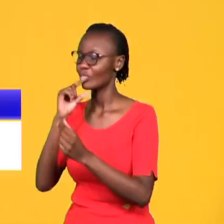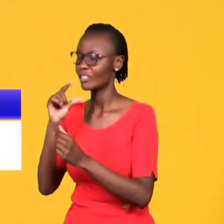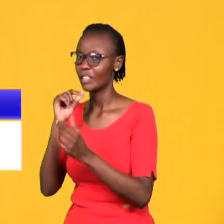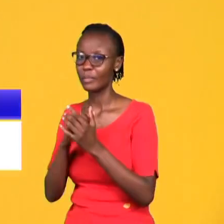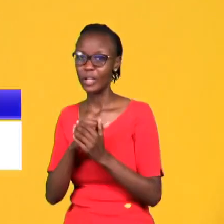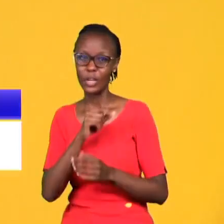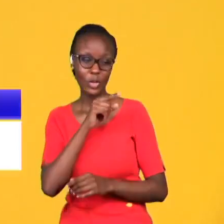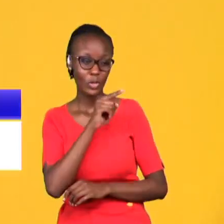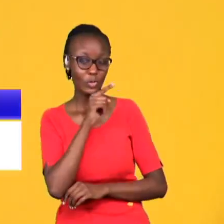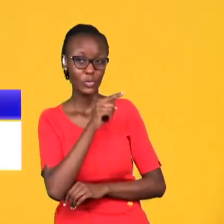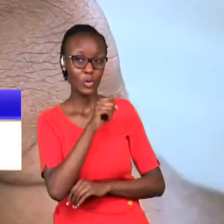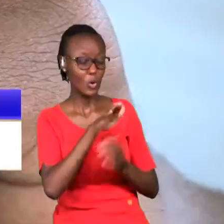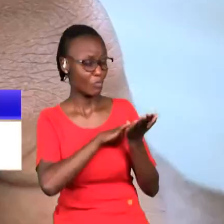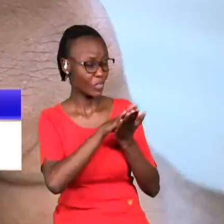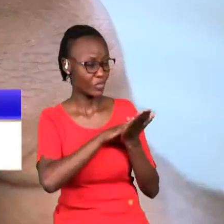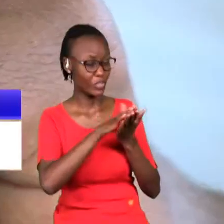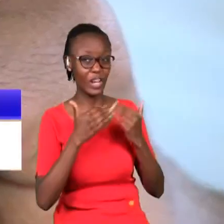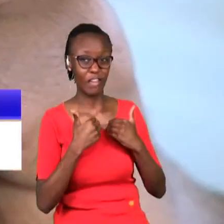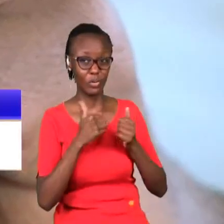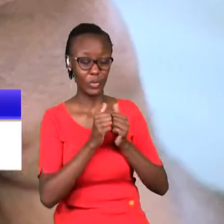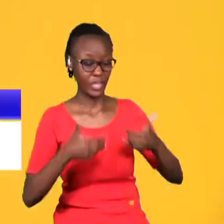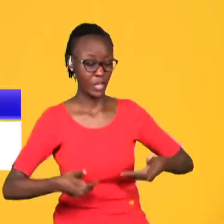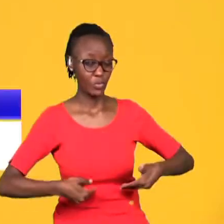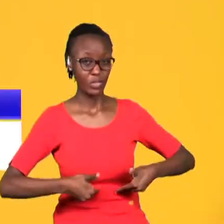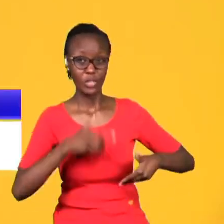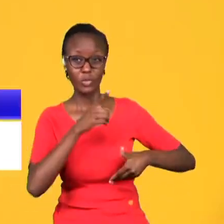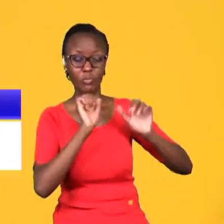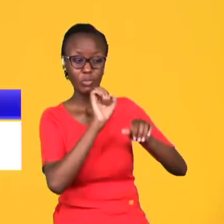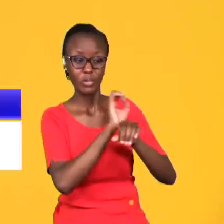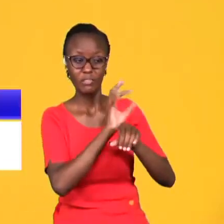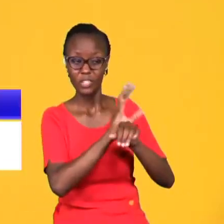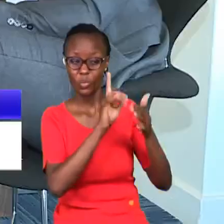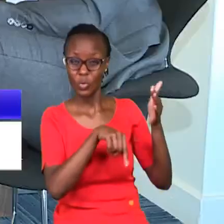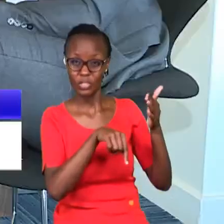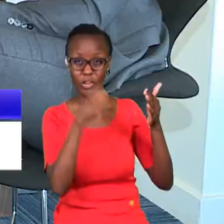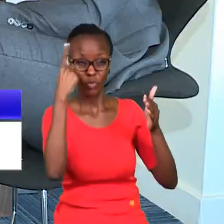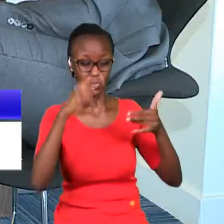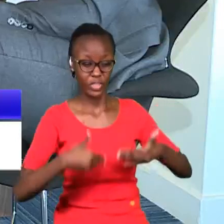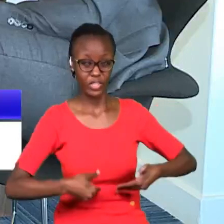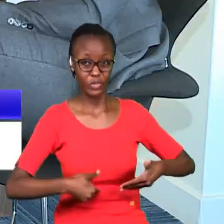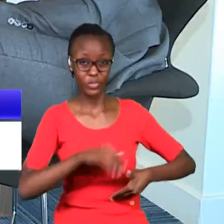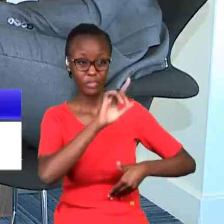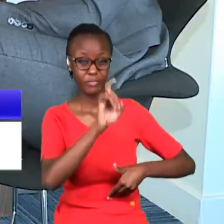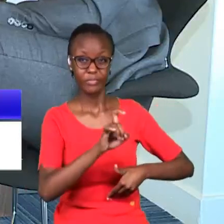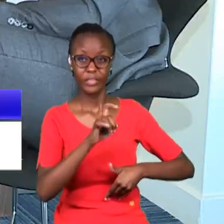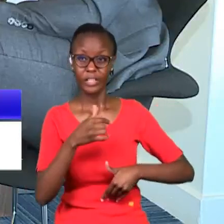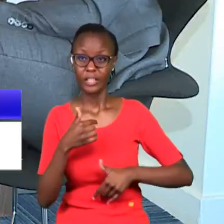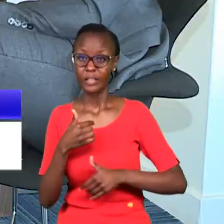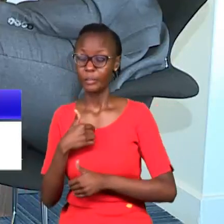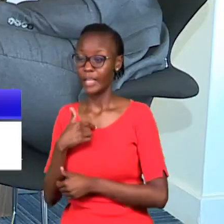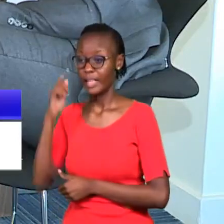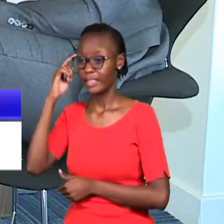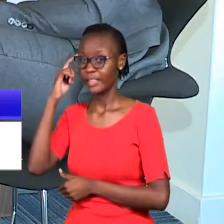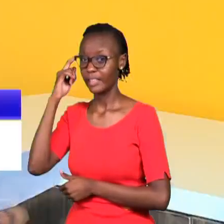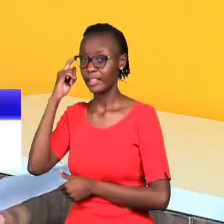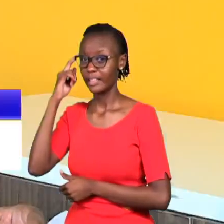Micah, you are very passionate about the youth. What word of advice do you have for the youth? So my advice is, part of what you earn is